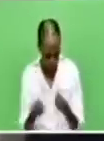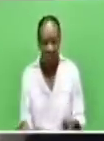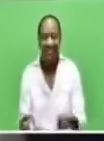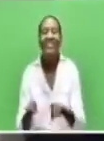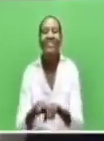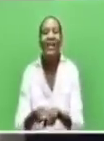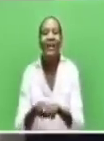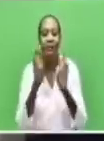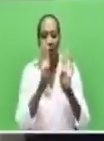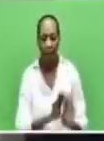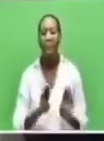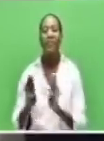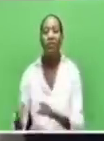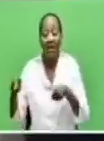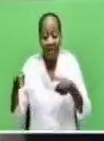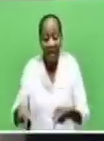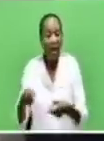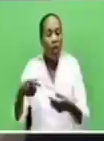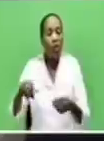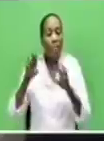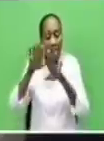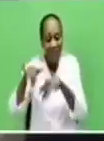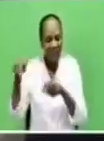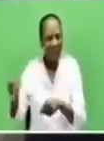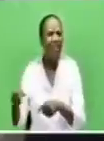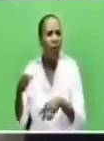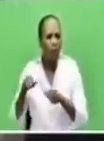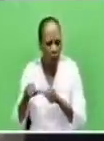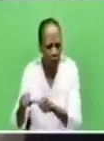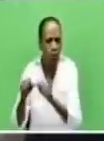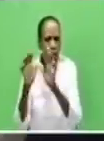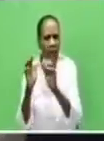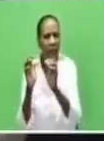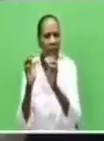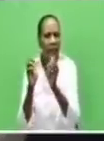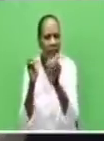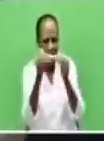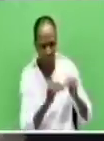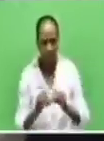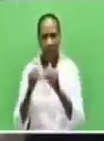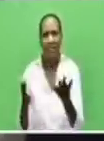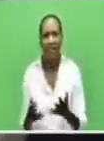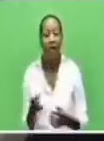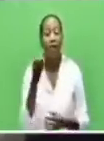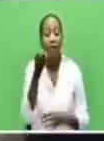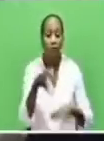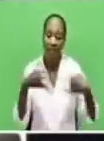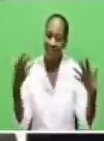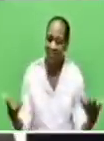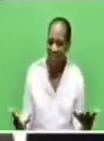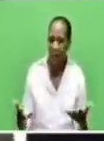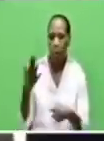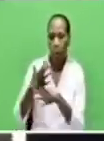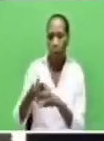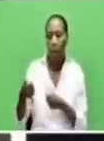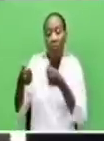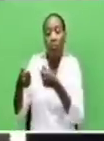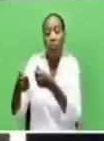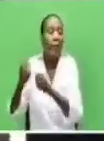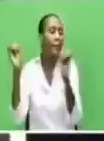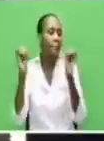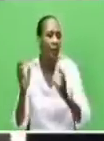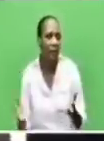exhibiting in this sixth democratically parliament. There is no future, there is no legacy, and there is no honor